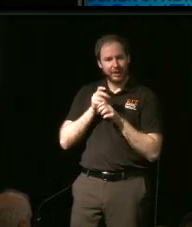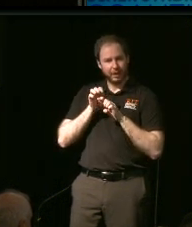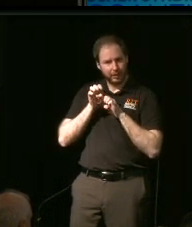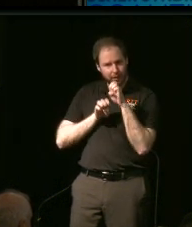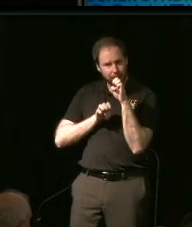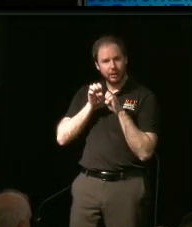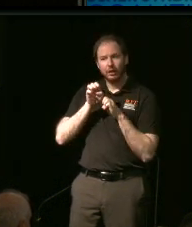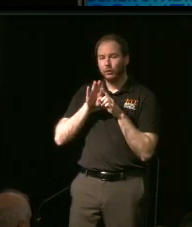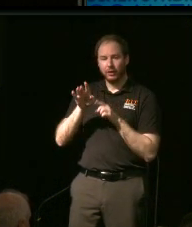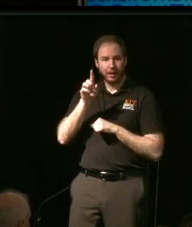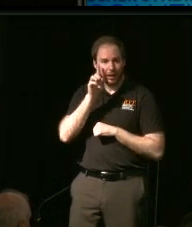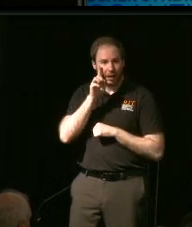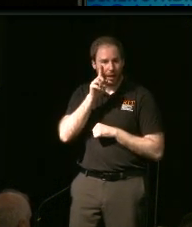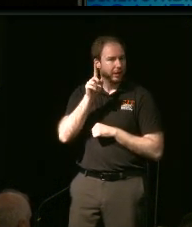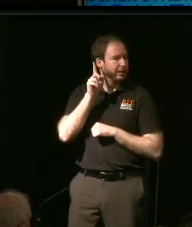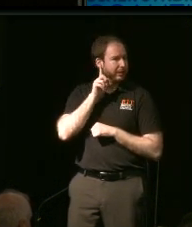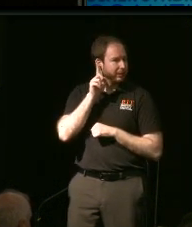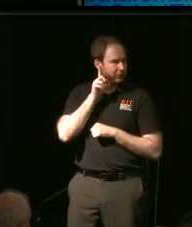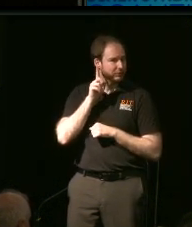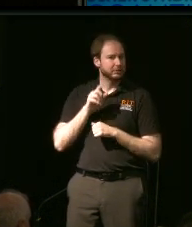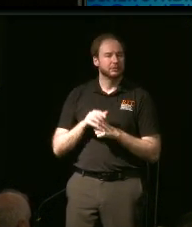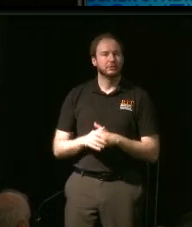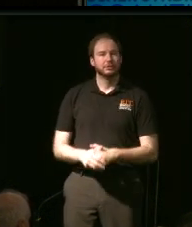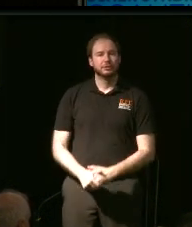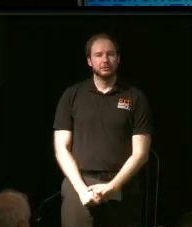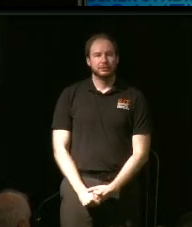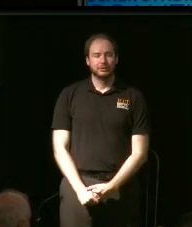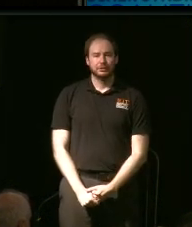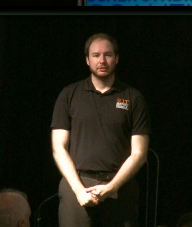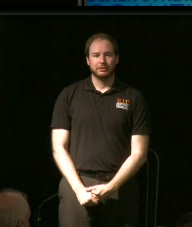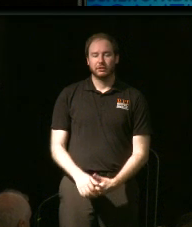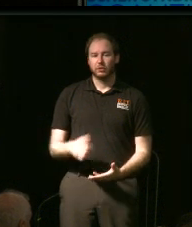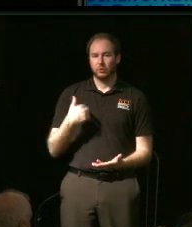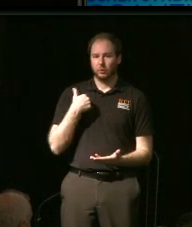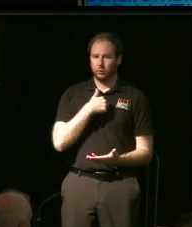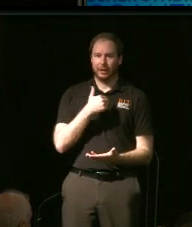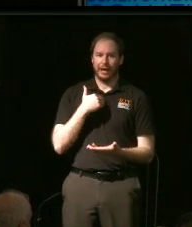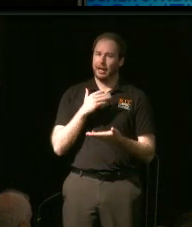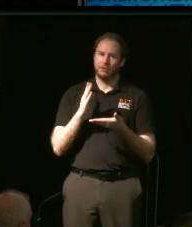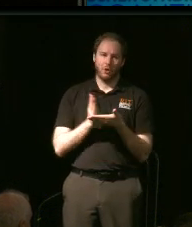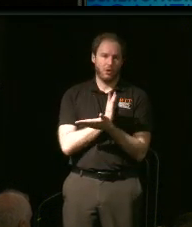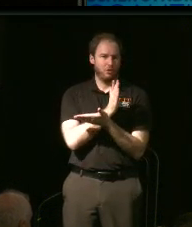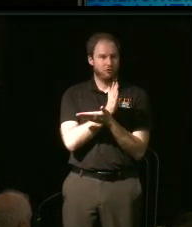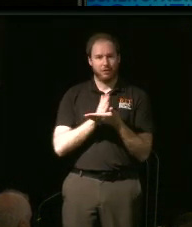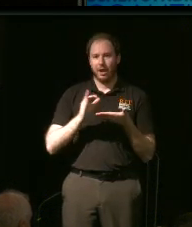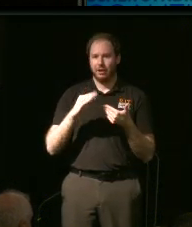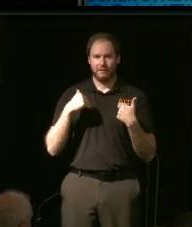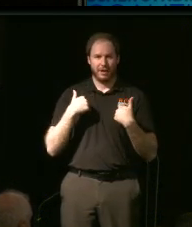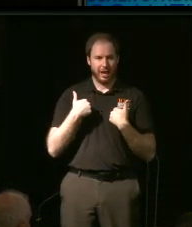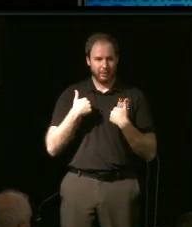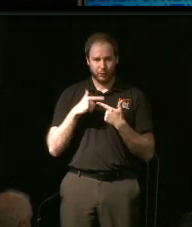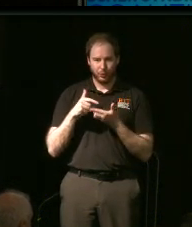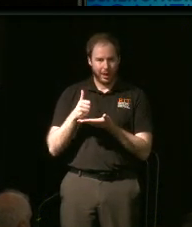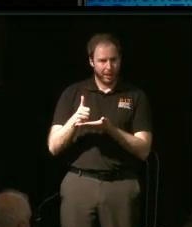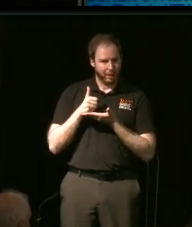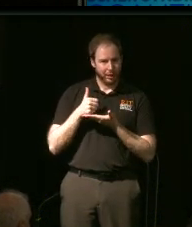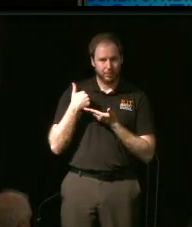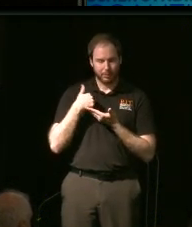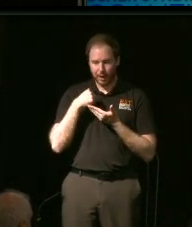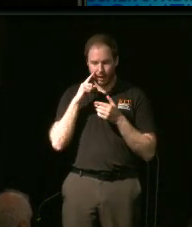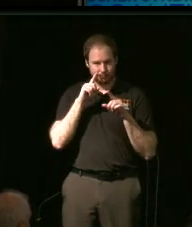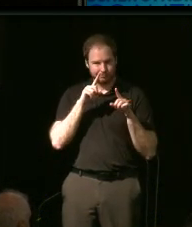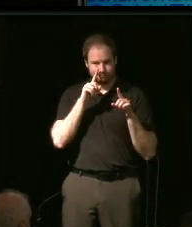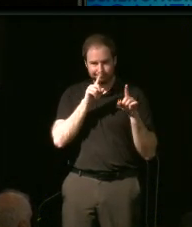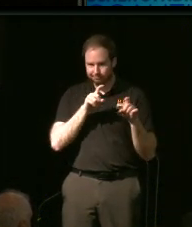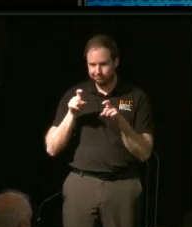on their eyes and their ears. And we use a whole range of animals in order to conduct these